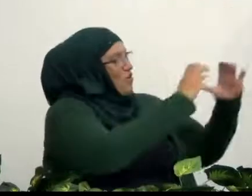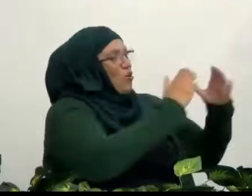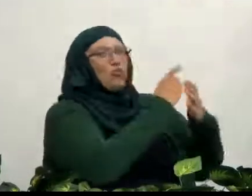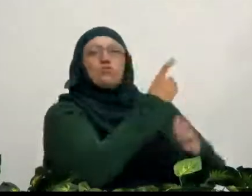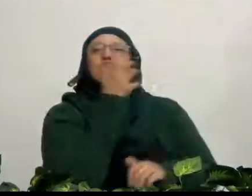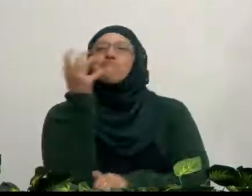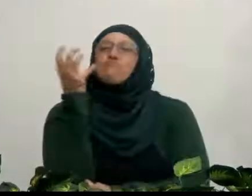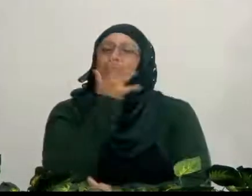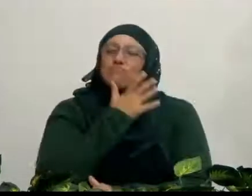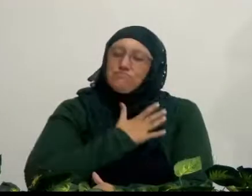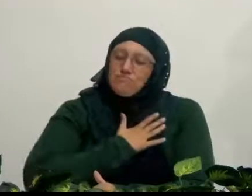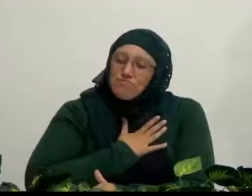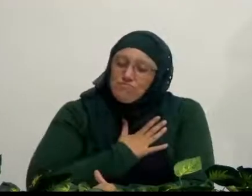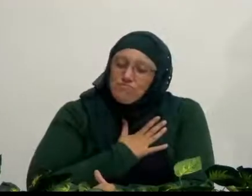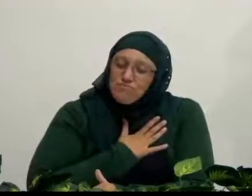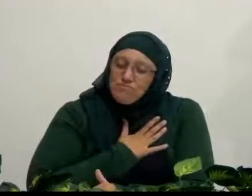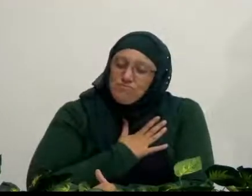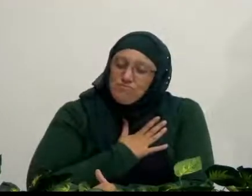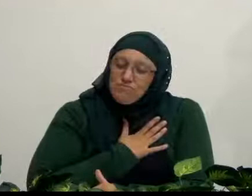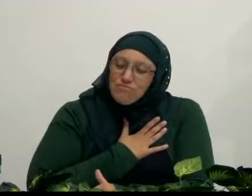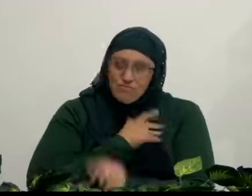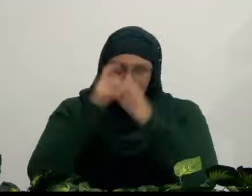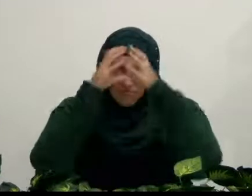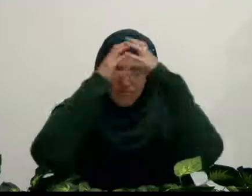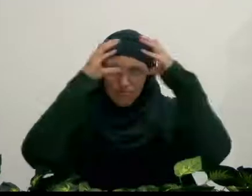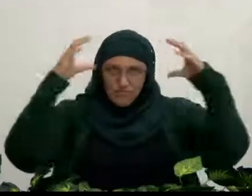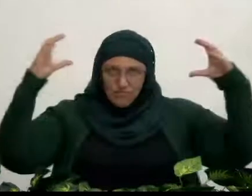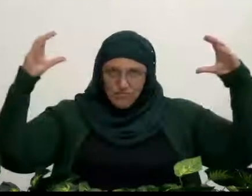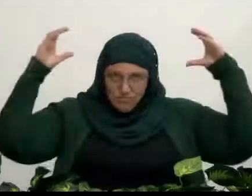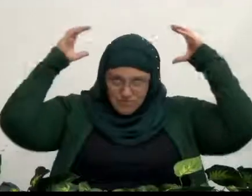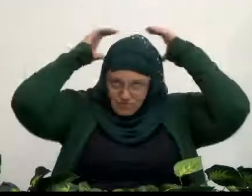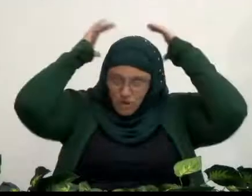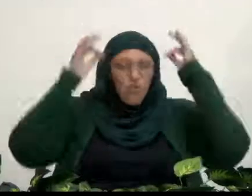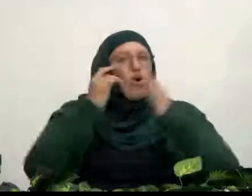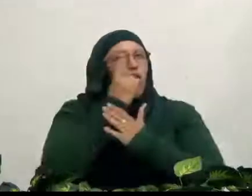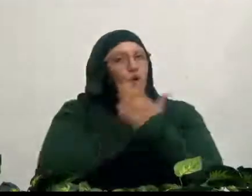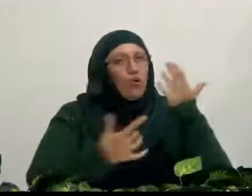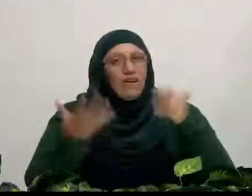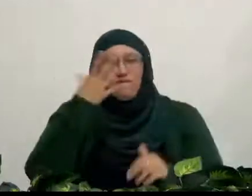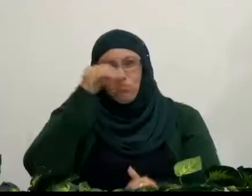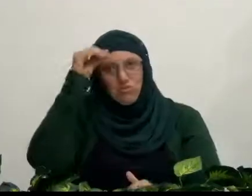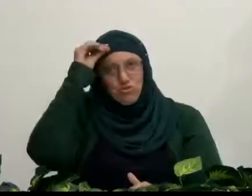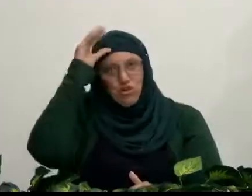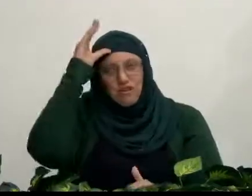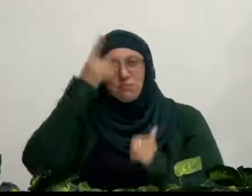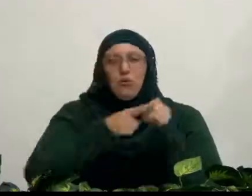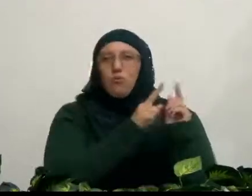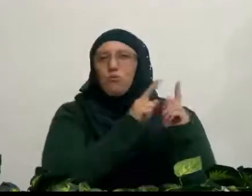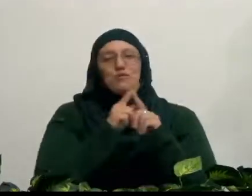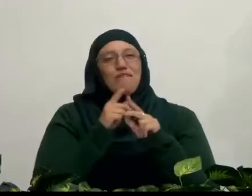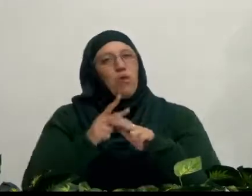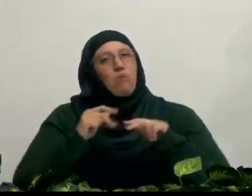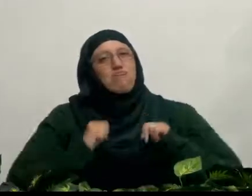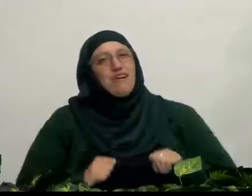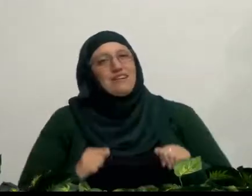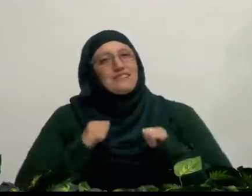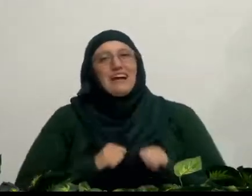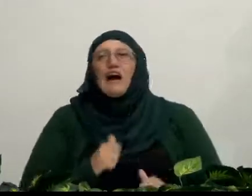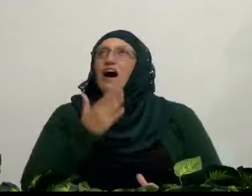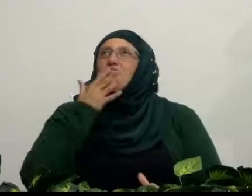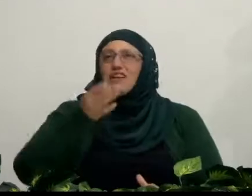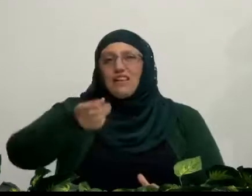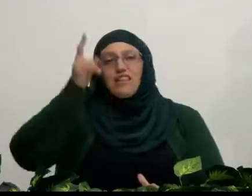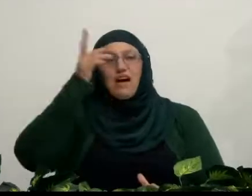As I said, wearing the imamah is not just by knowledge, it's the practice that at the end of the day matters. Jazakallah